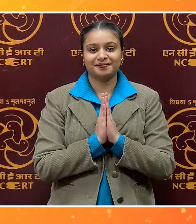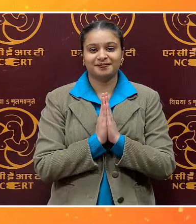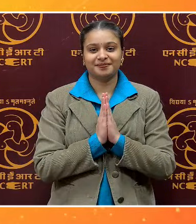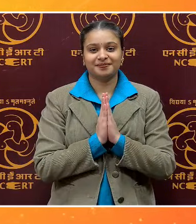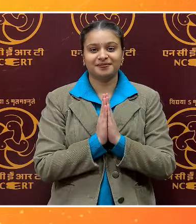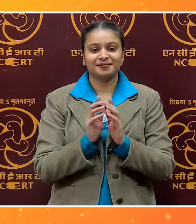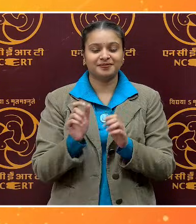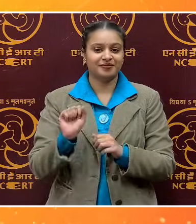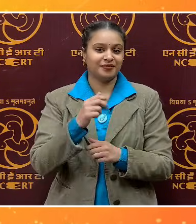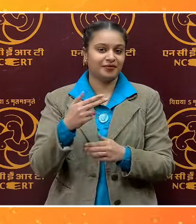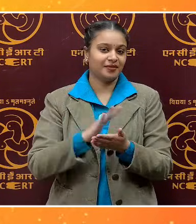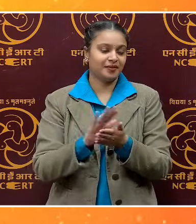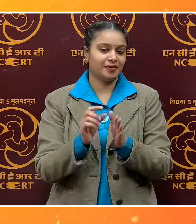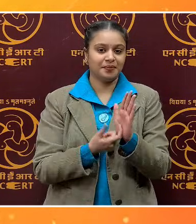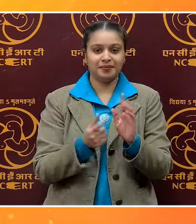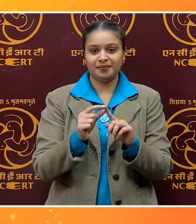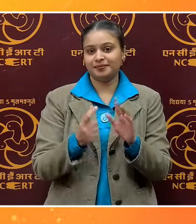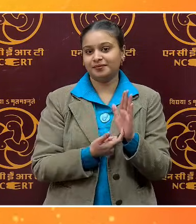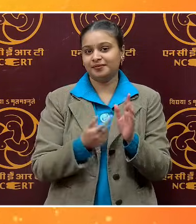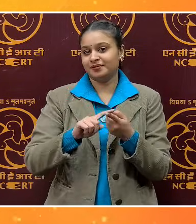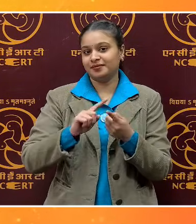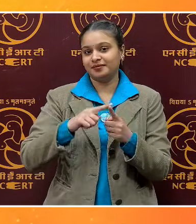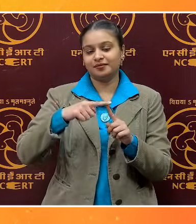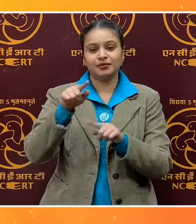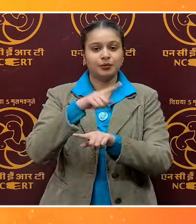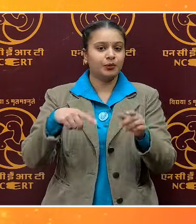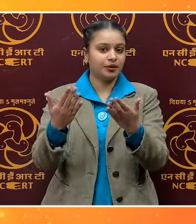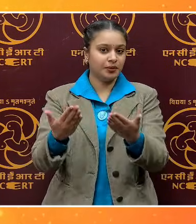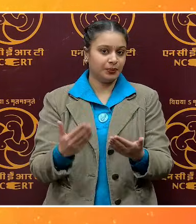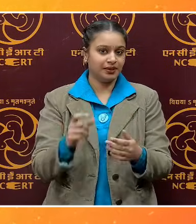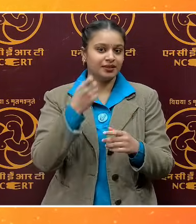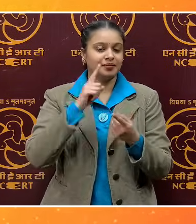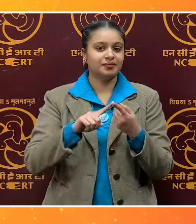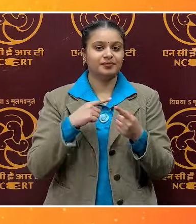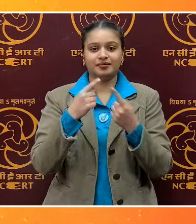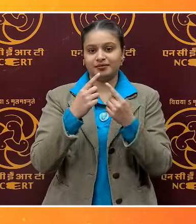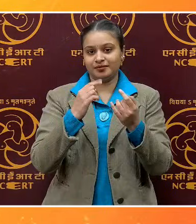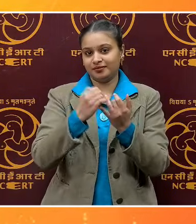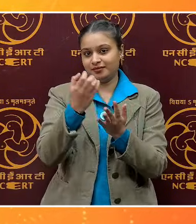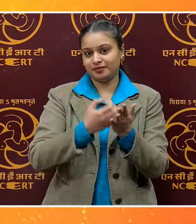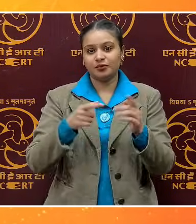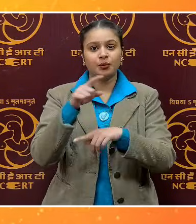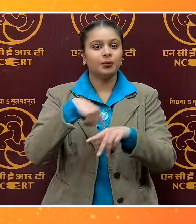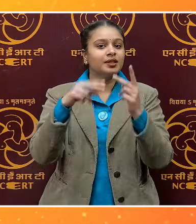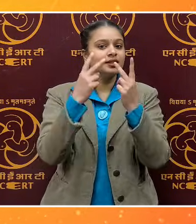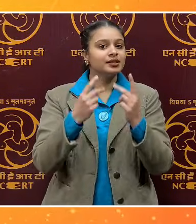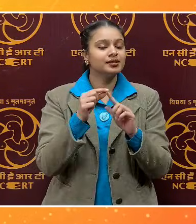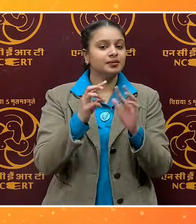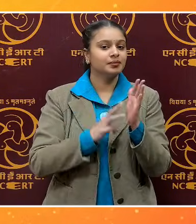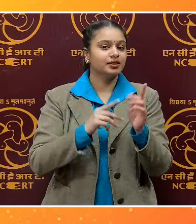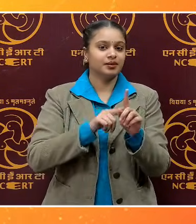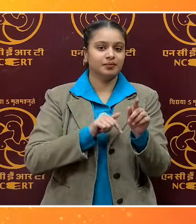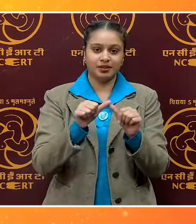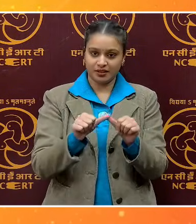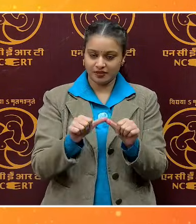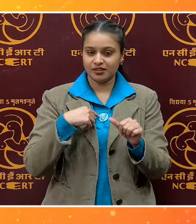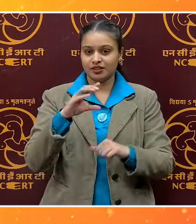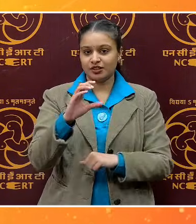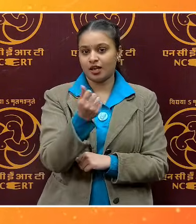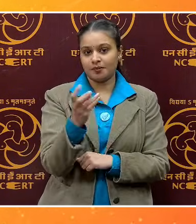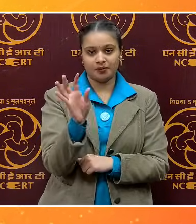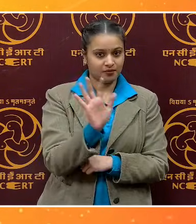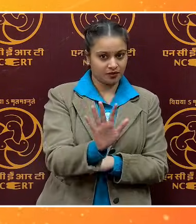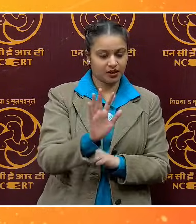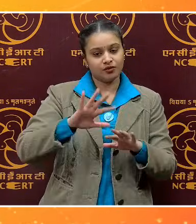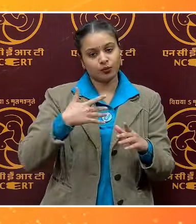Namaskar, I'm Harpreet Kaur and I welcome you all to our live and interactive session. You are watching us on PME Vidya, channel number 5 and